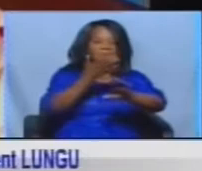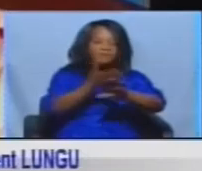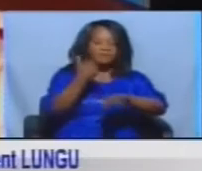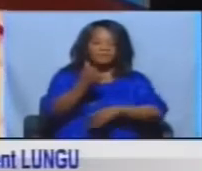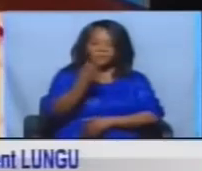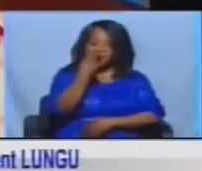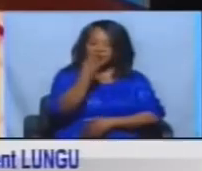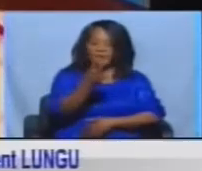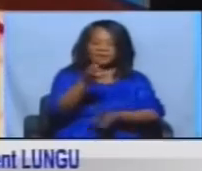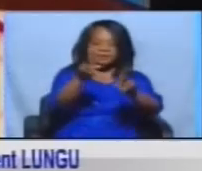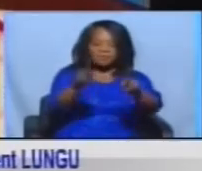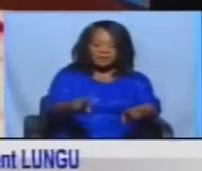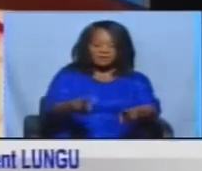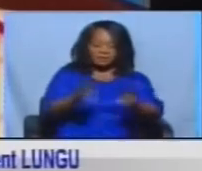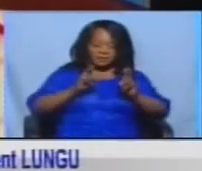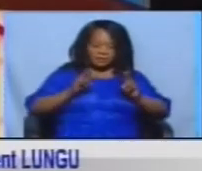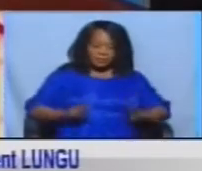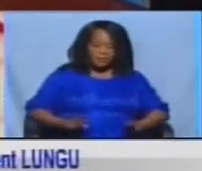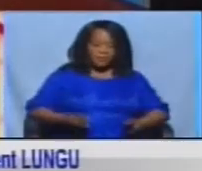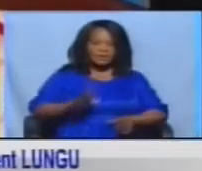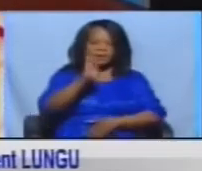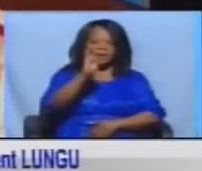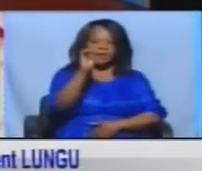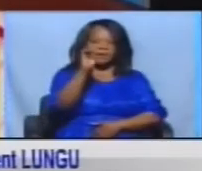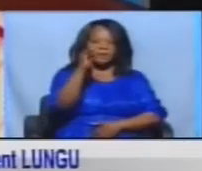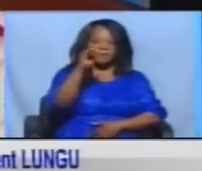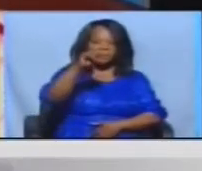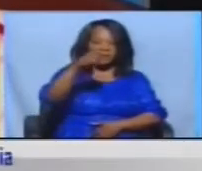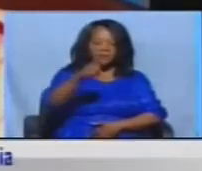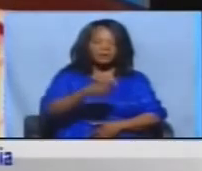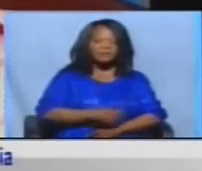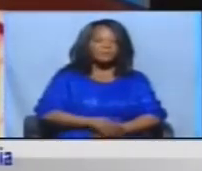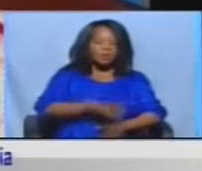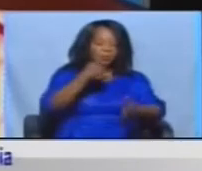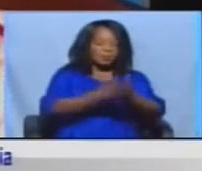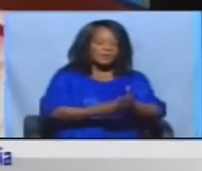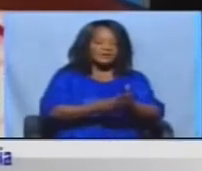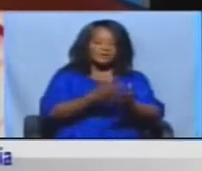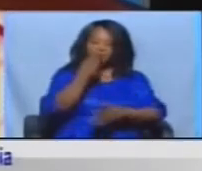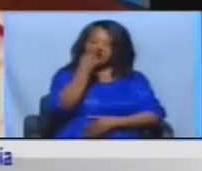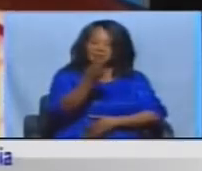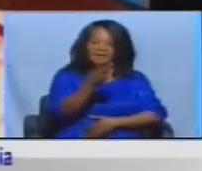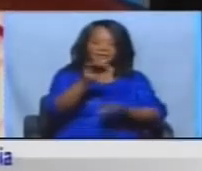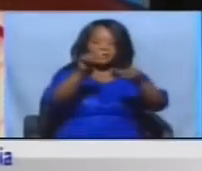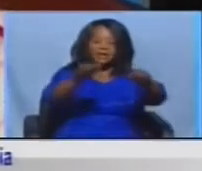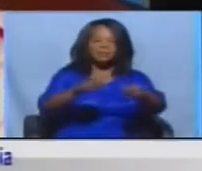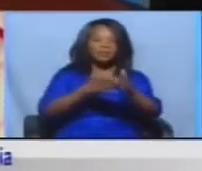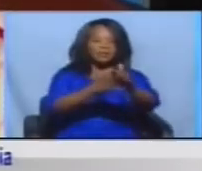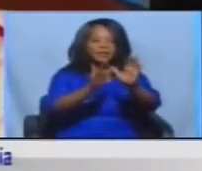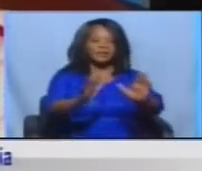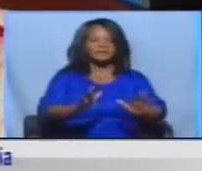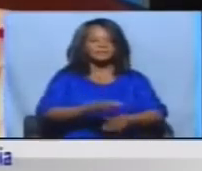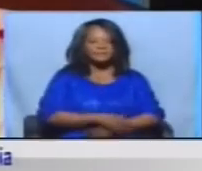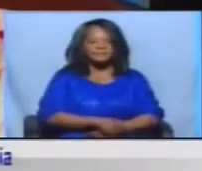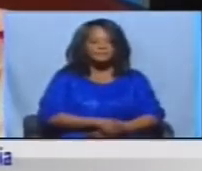as a human being? What are the tenets of an able leader? What is it that constitutes leadership?